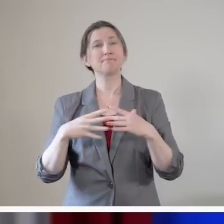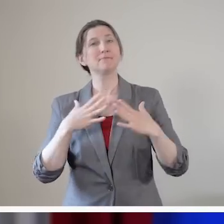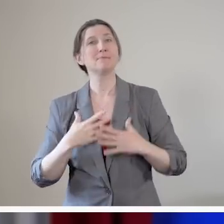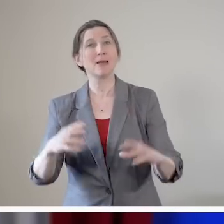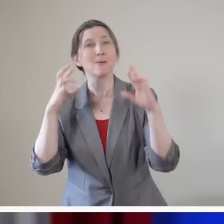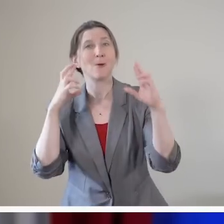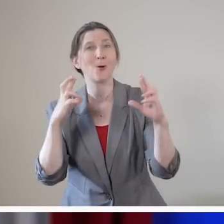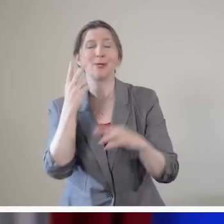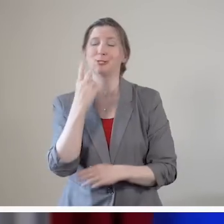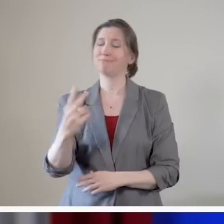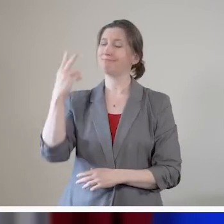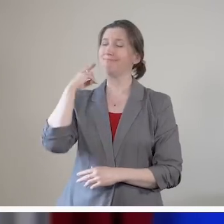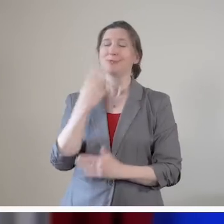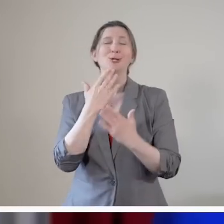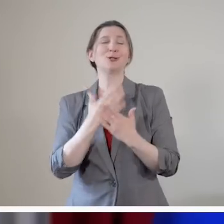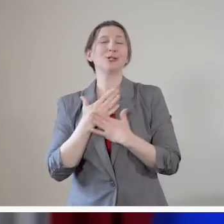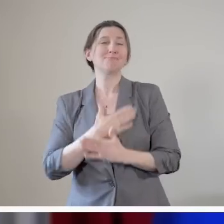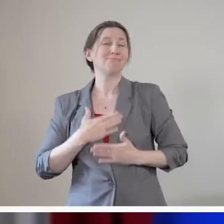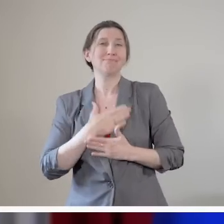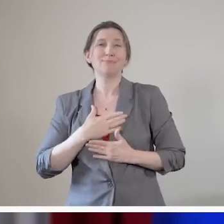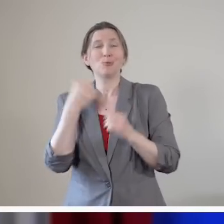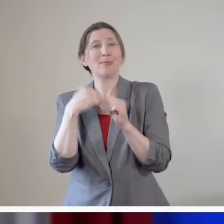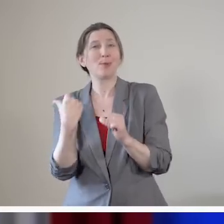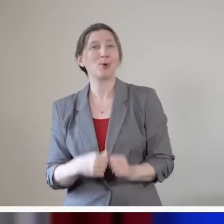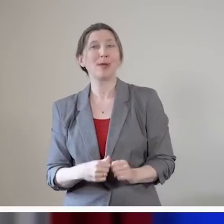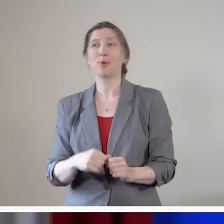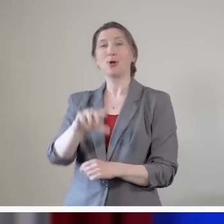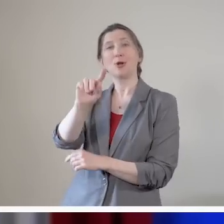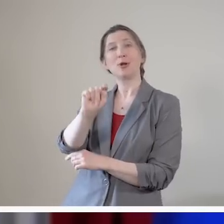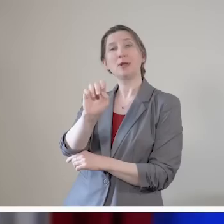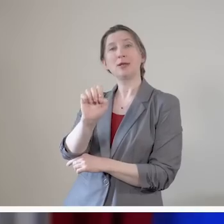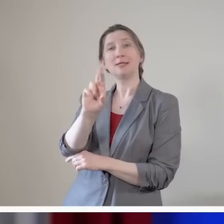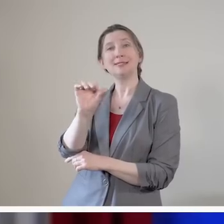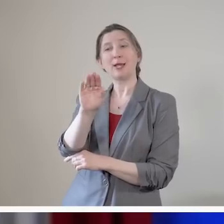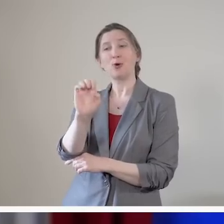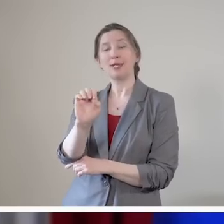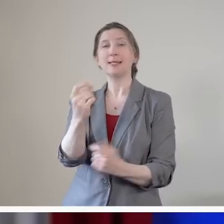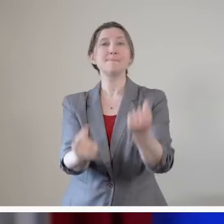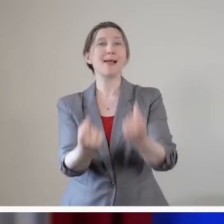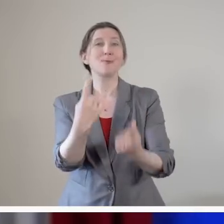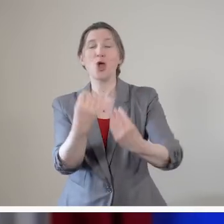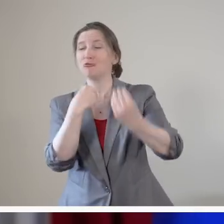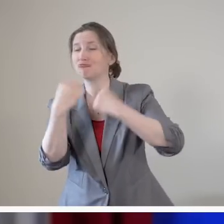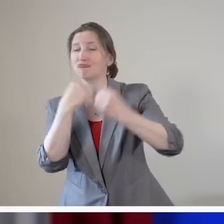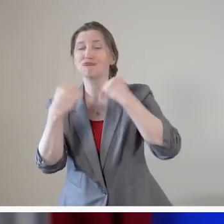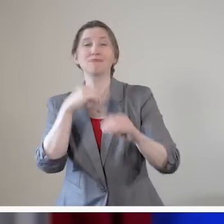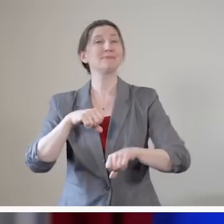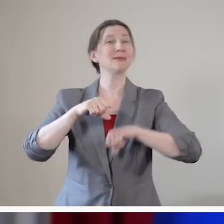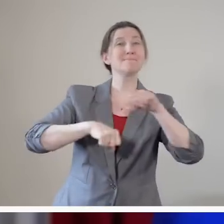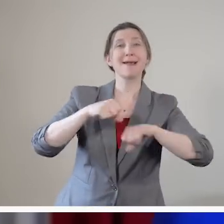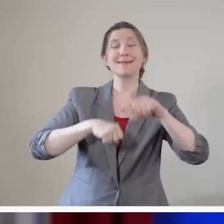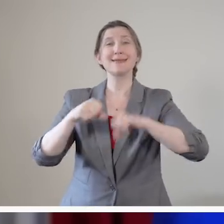of your time at UW. Popcorn and brats and live music on the terrace, biking down the lakeshore path, building igloos